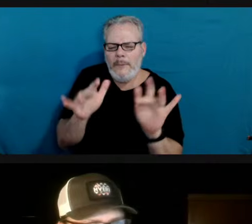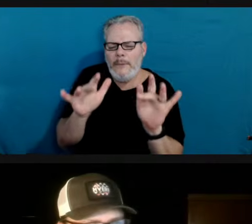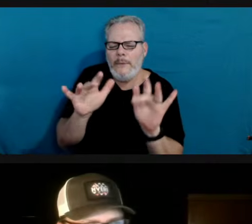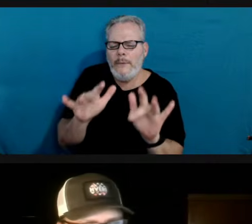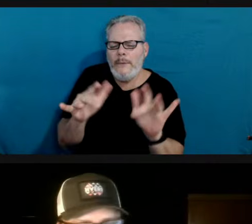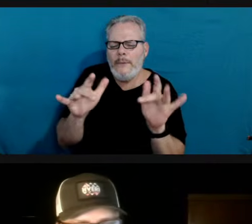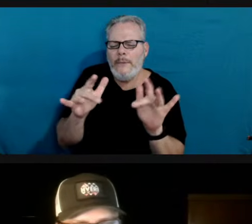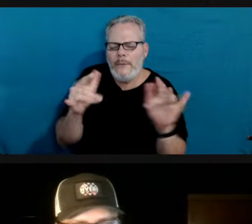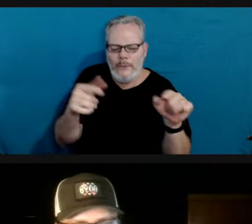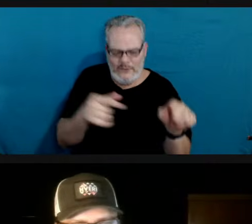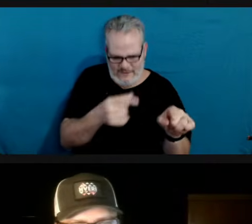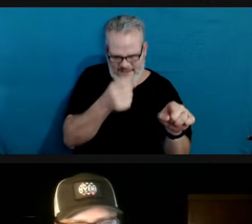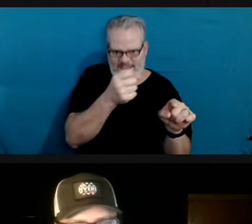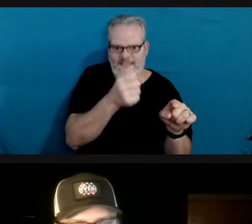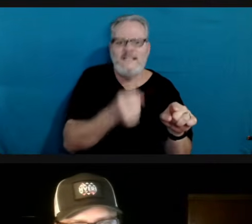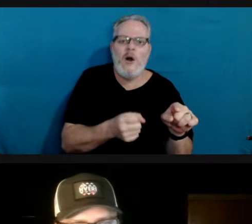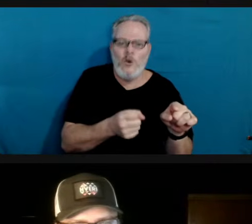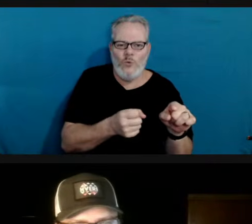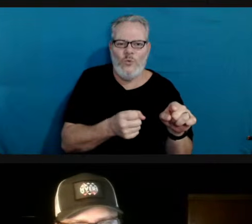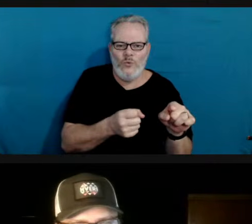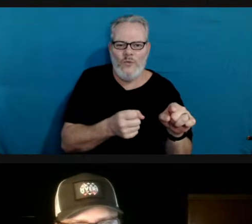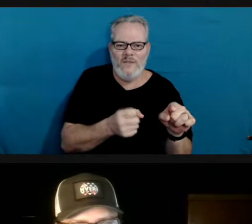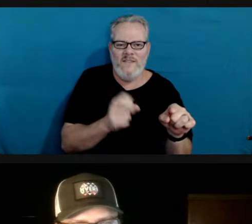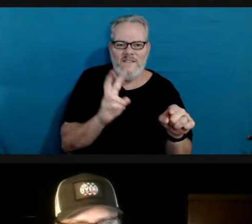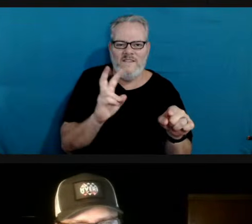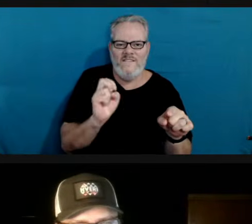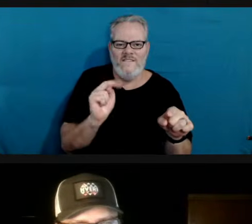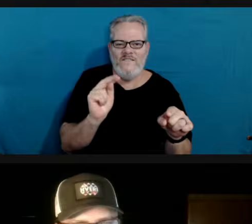vent on the left side of the frame here.